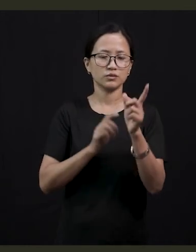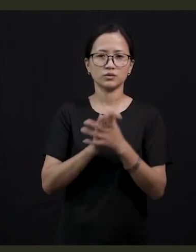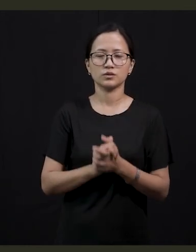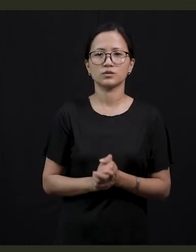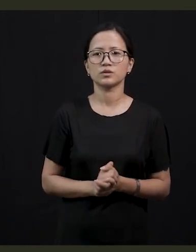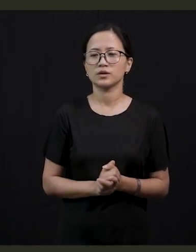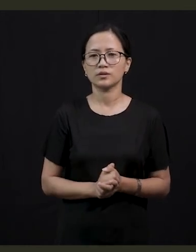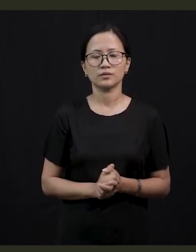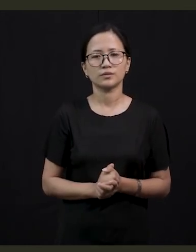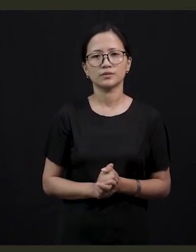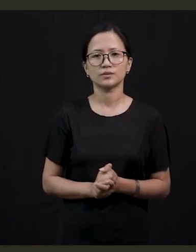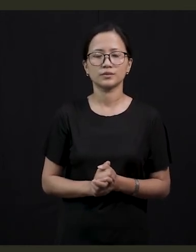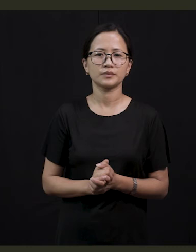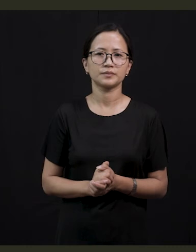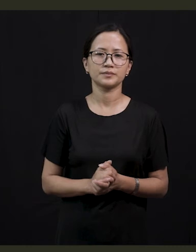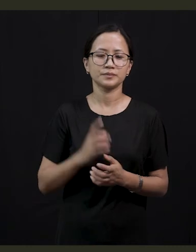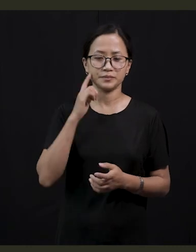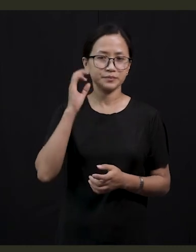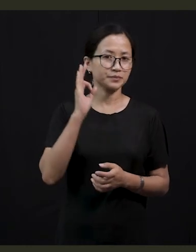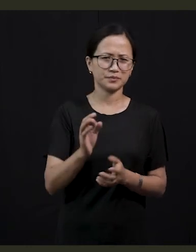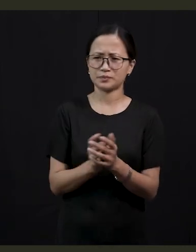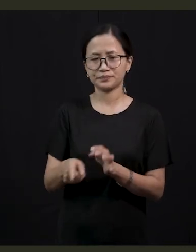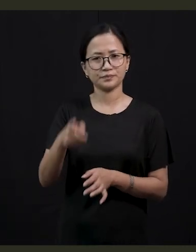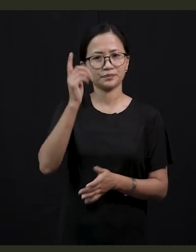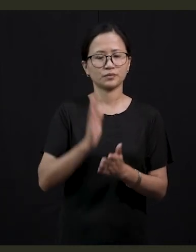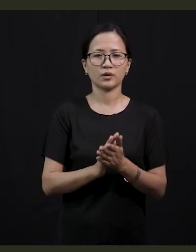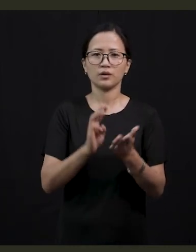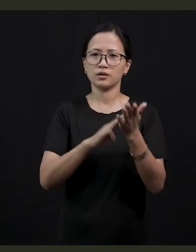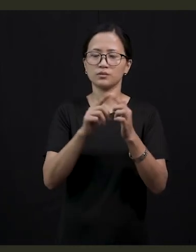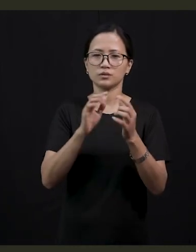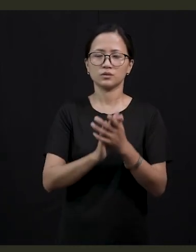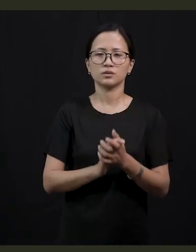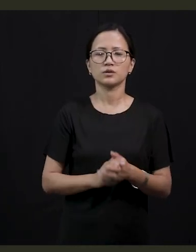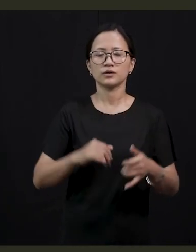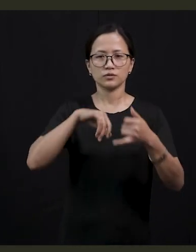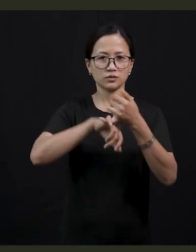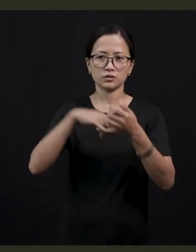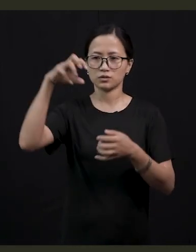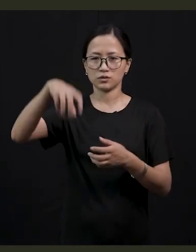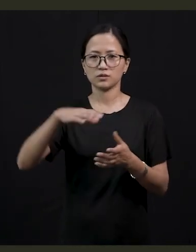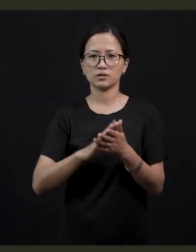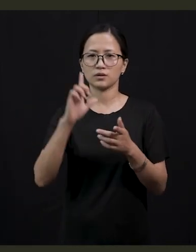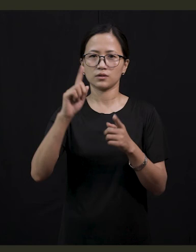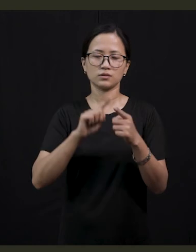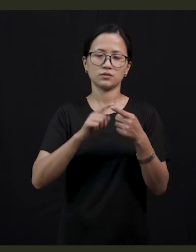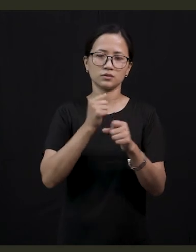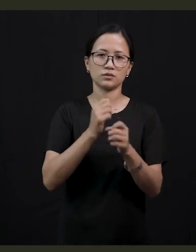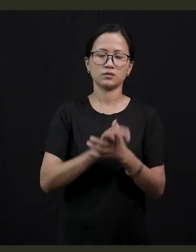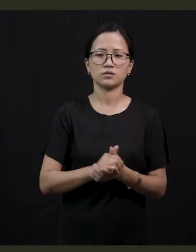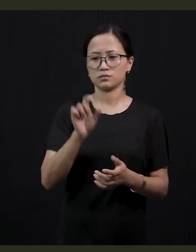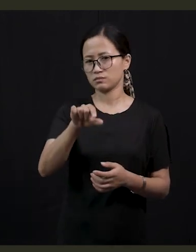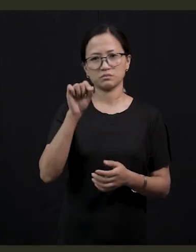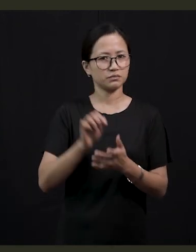a governor, it is 35. And the most important thing, he is not a member of the state legislature. Why? Because he is